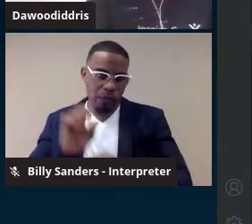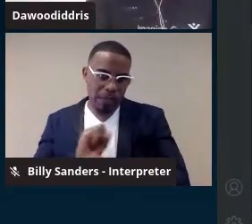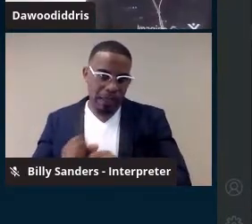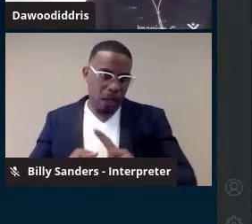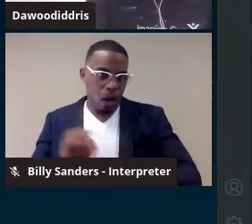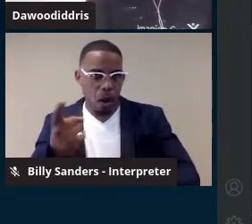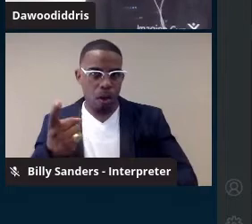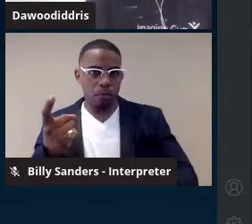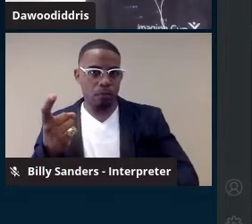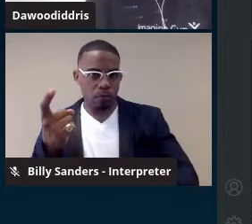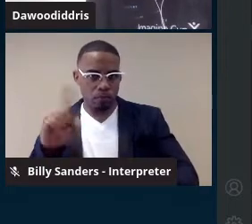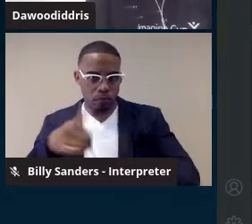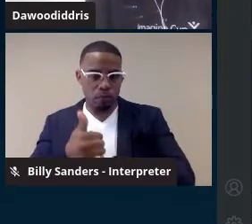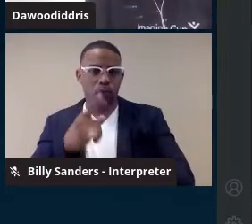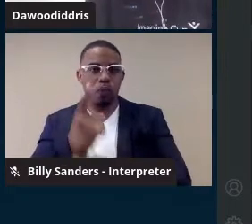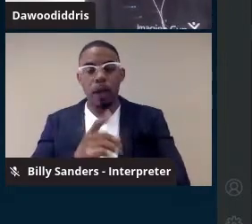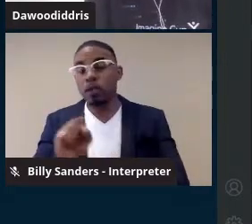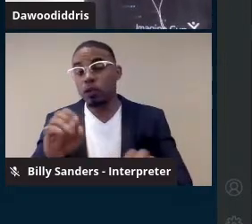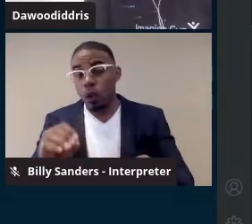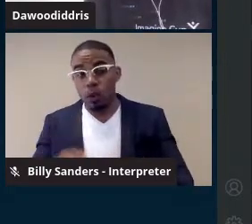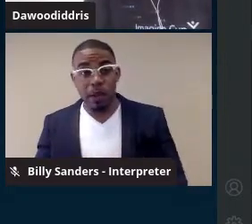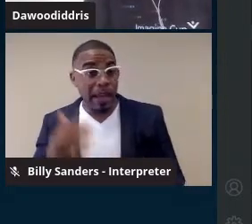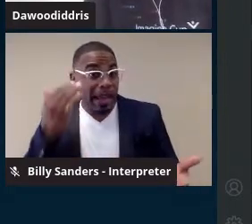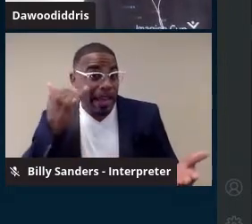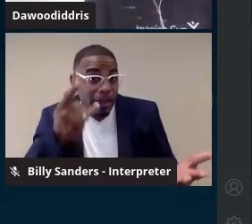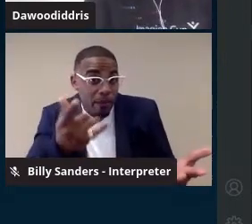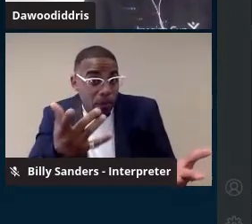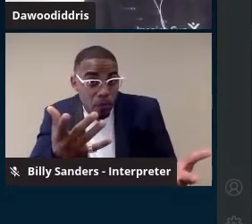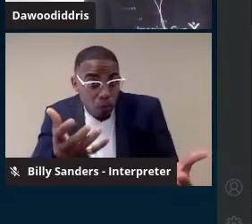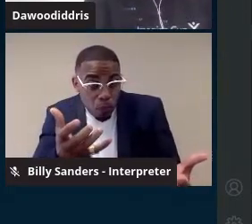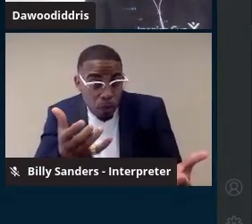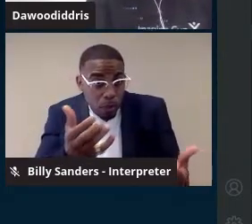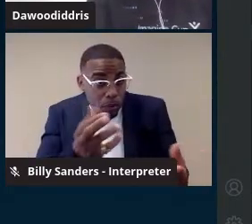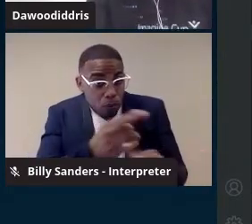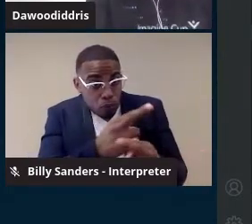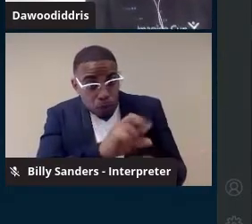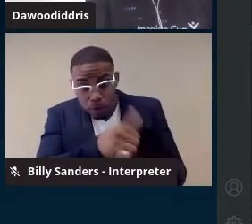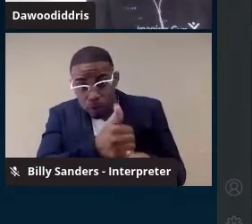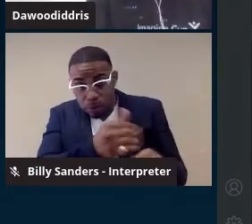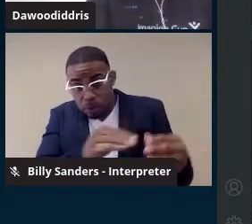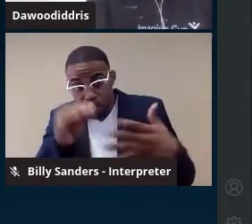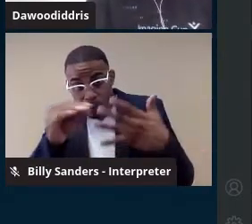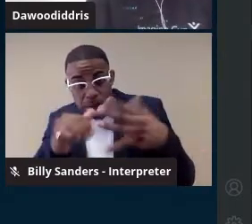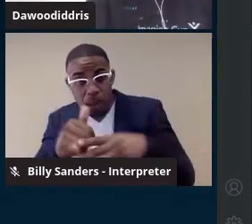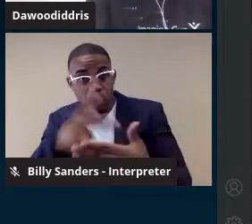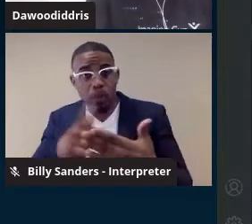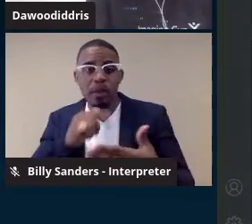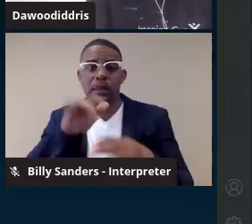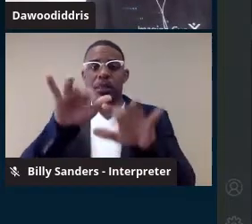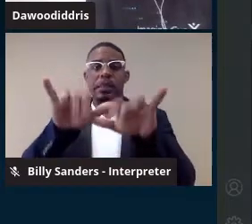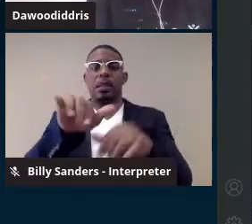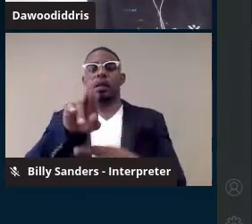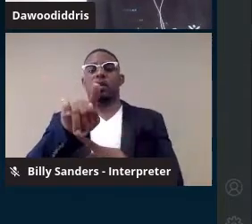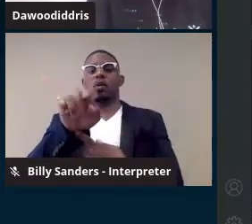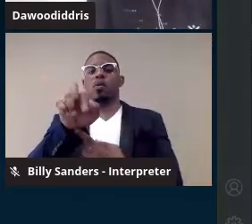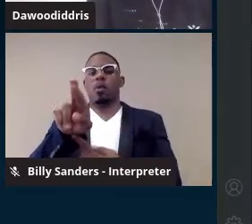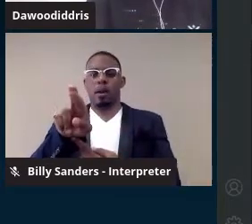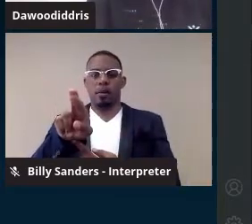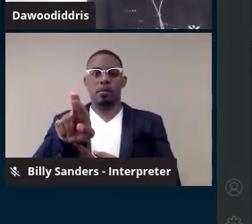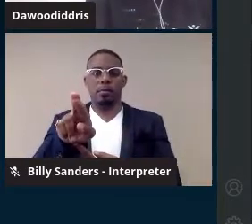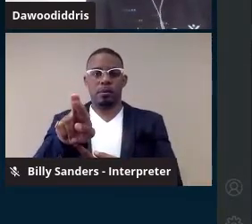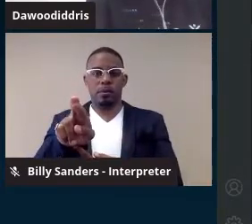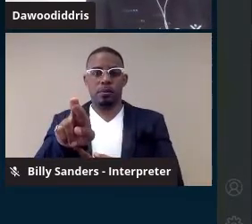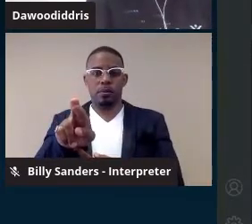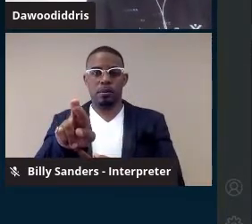that particular data, right? So if you want to create a router, it's just this simple. So you just say router, then